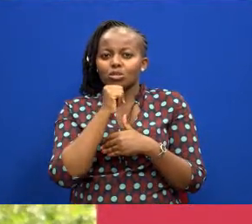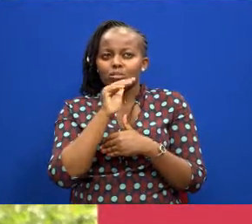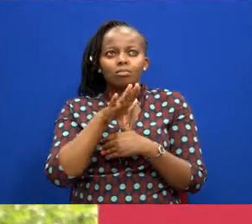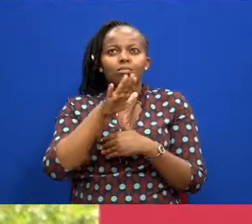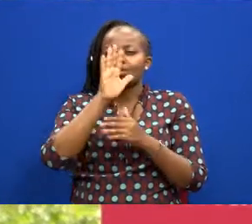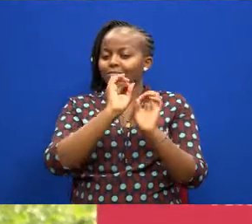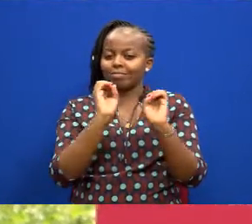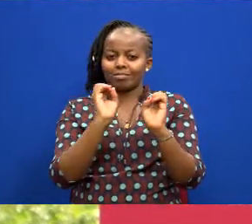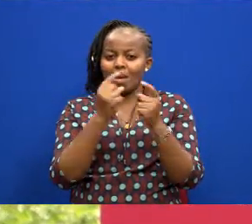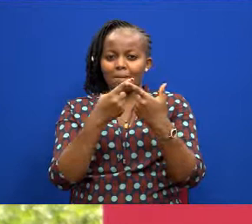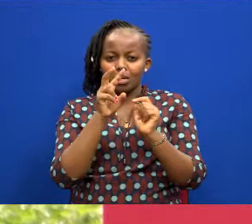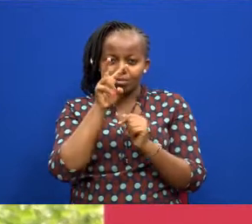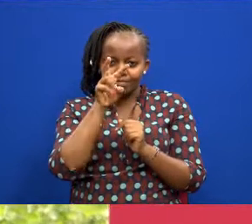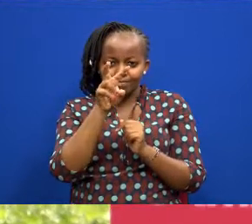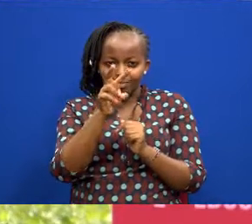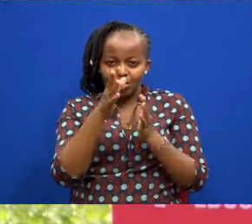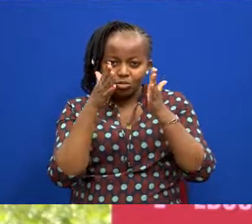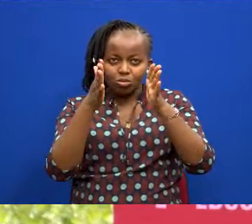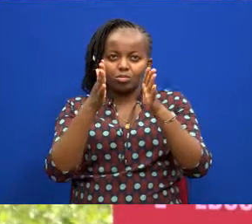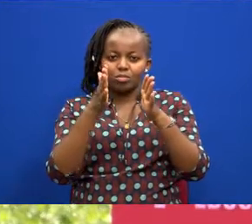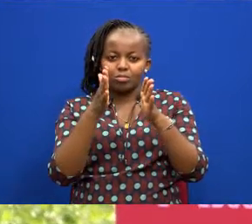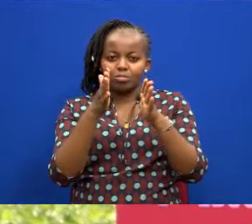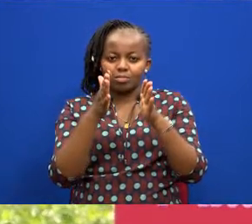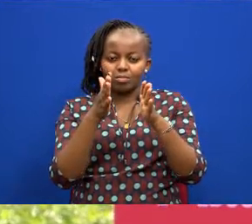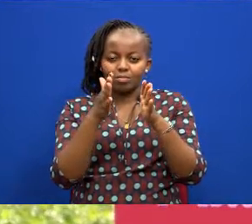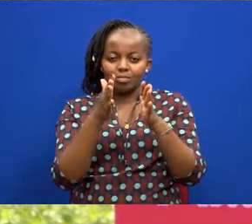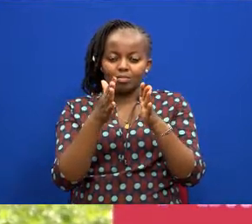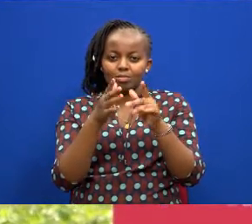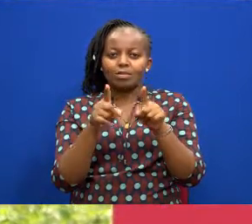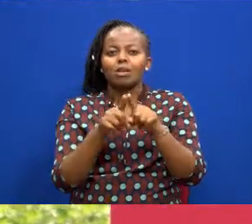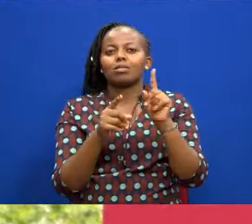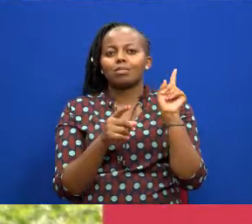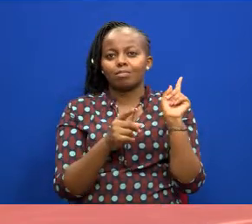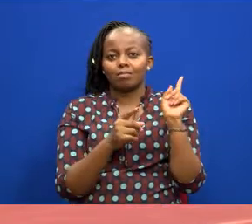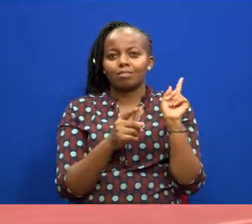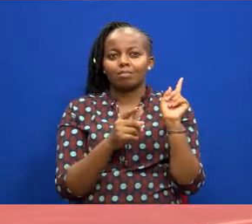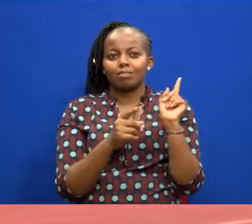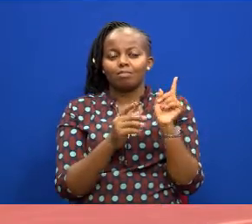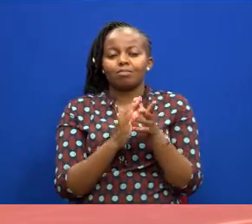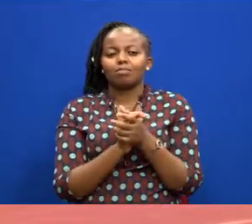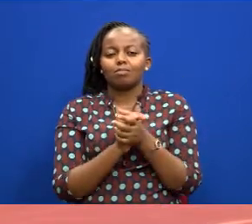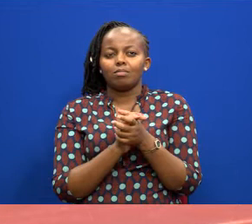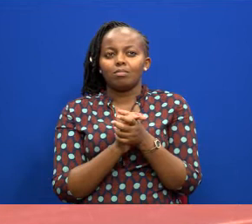up, stretching the back leg, and not too low down, because getting up will be a challenge.